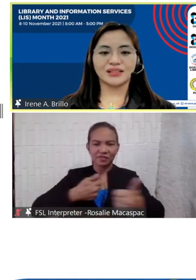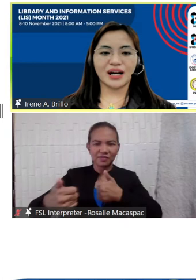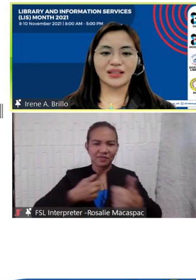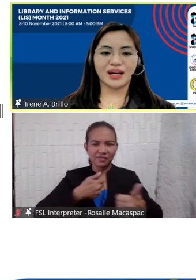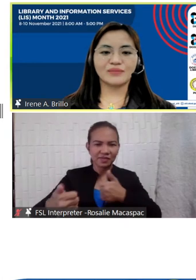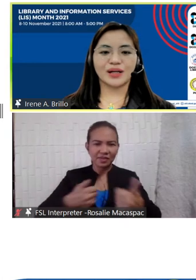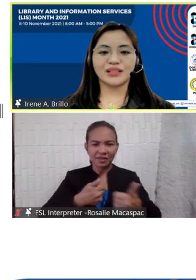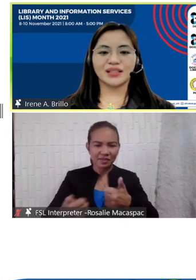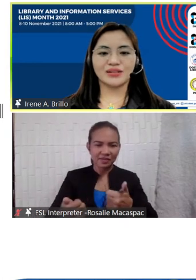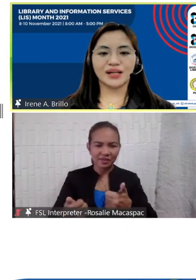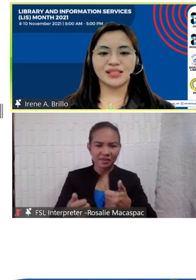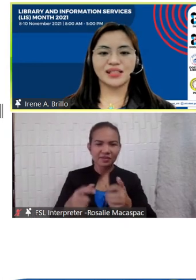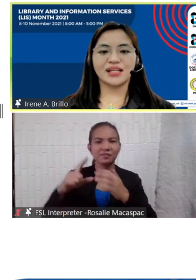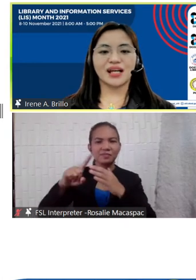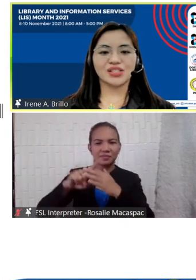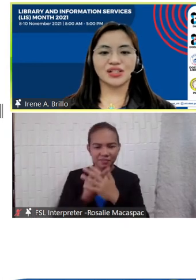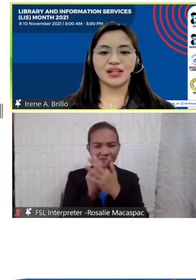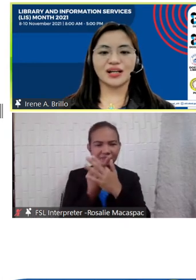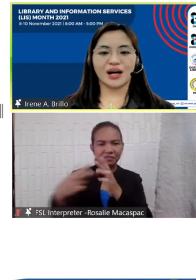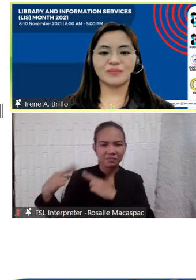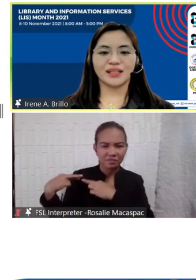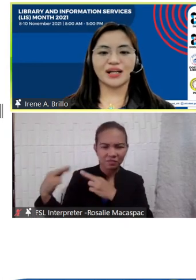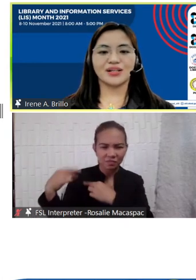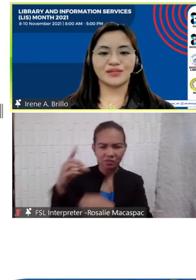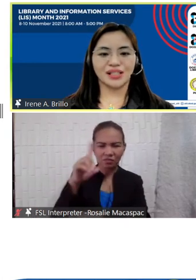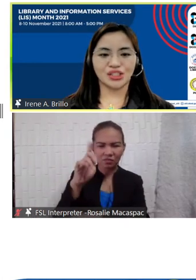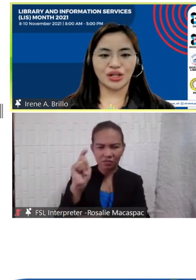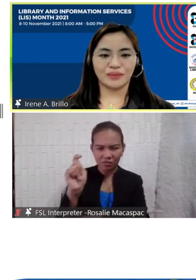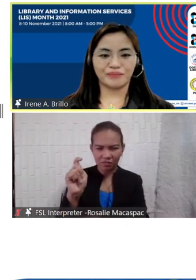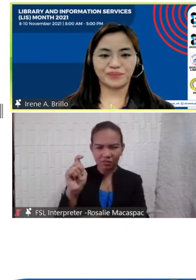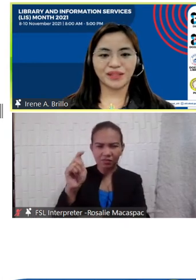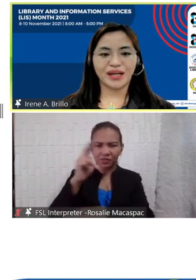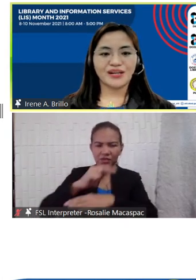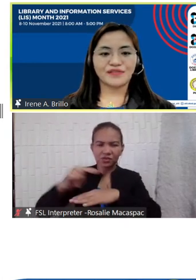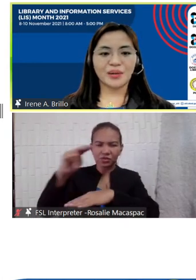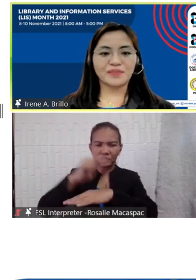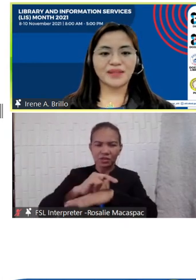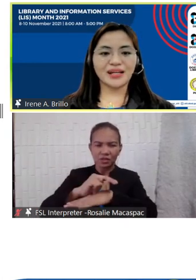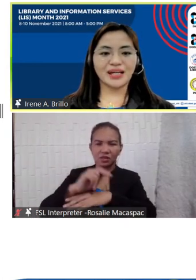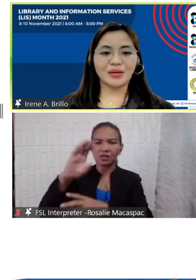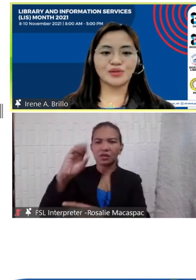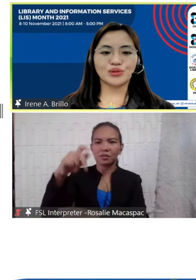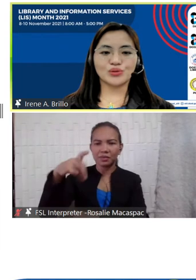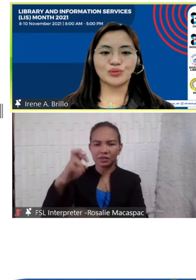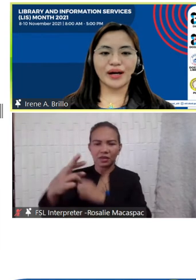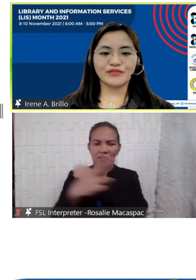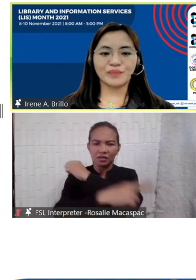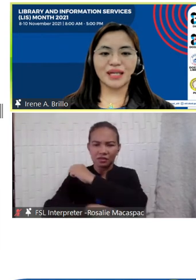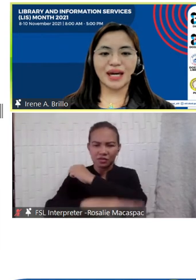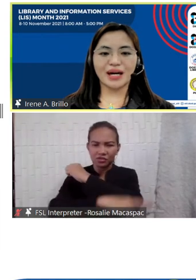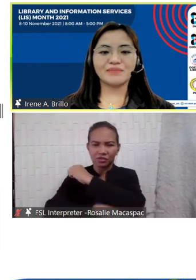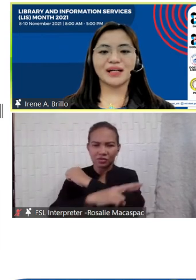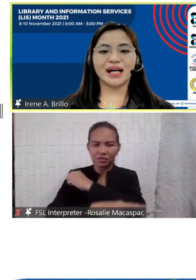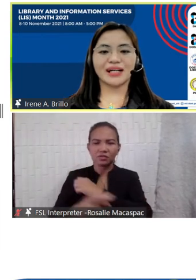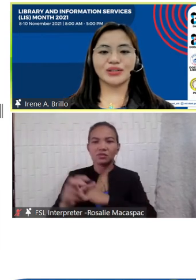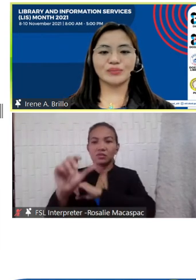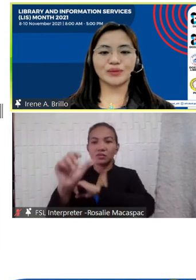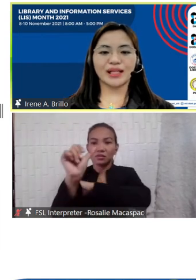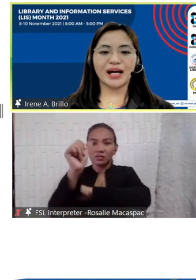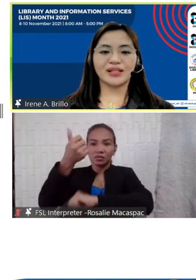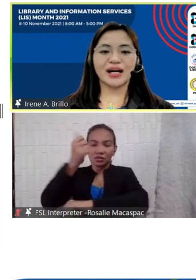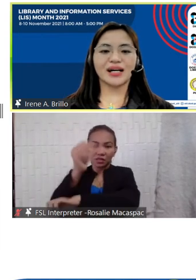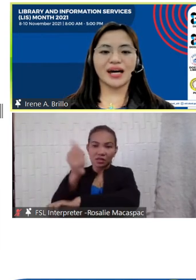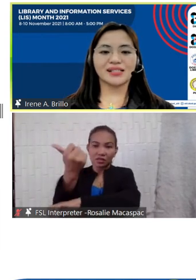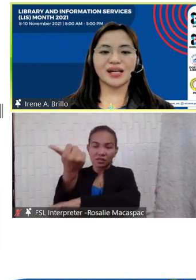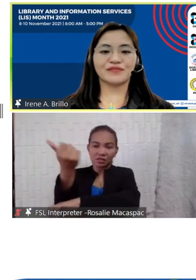be conducted by DOST National Capital Region. From 10 a.m. to 12 p.m., magkakaroon